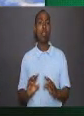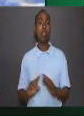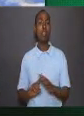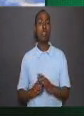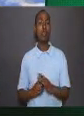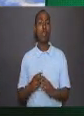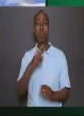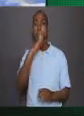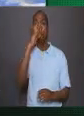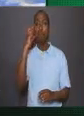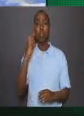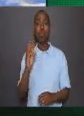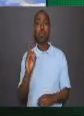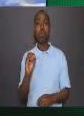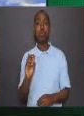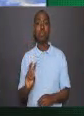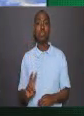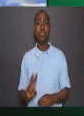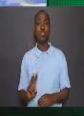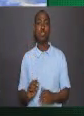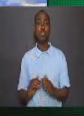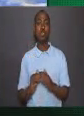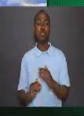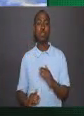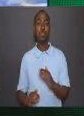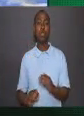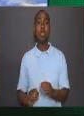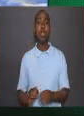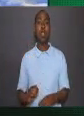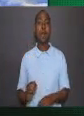oxygen was missing in the primitive atmosphere.